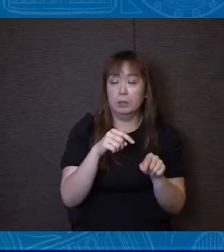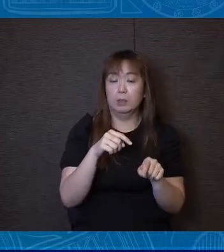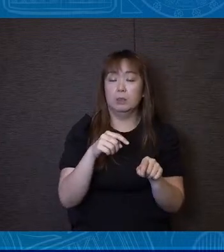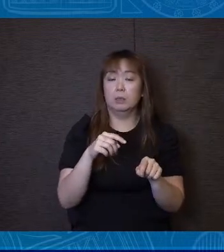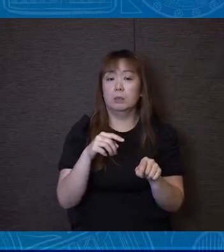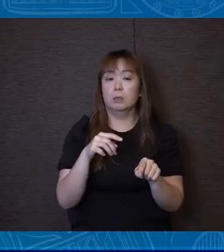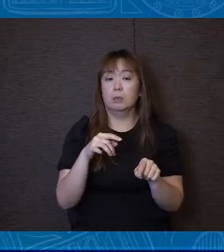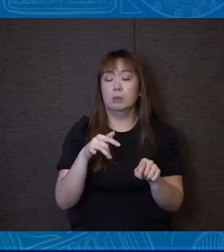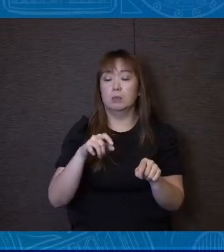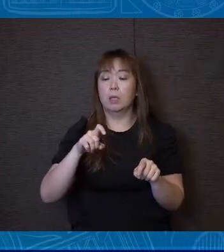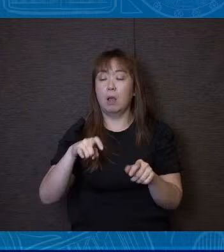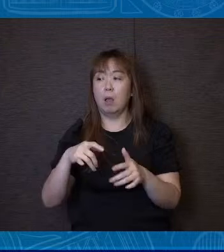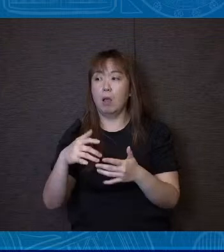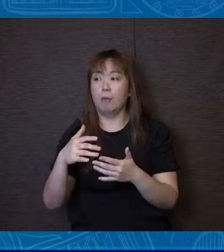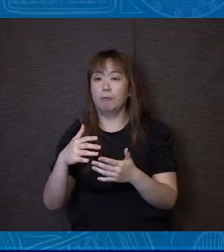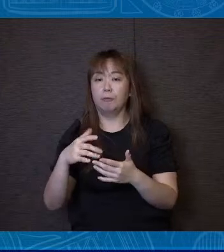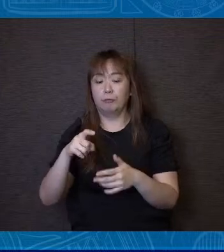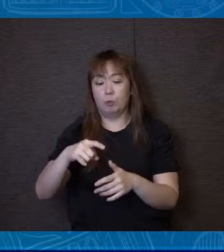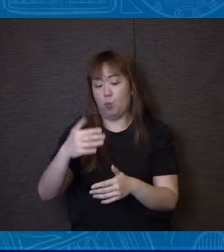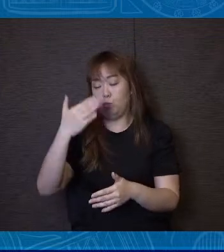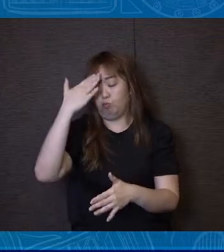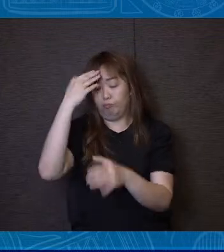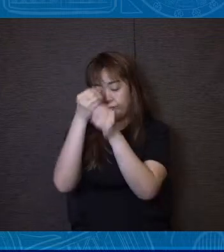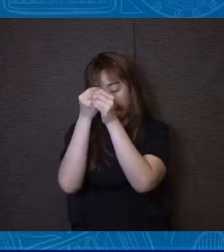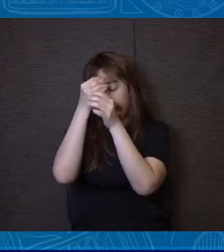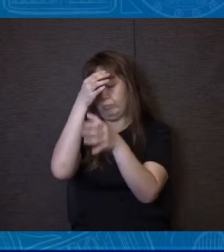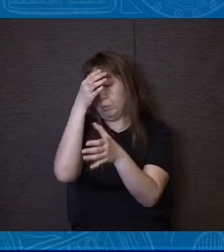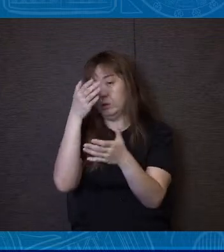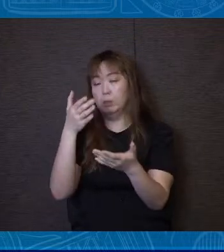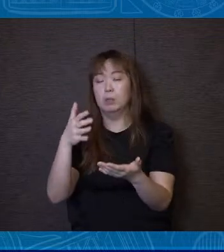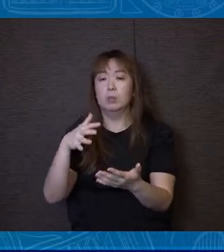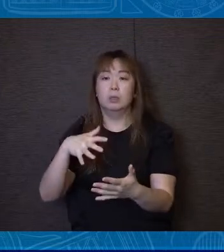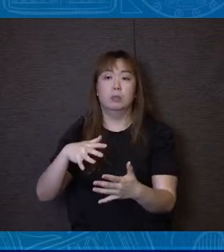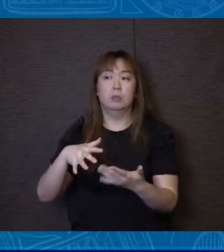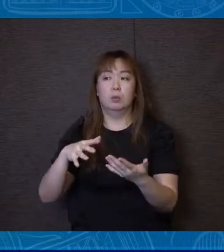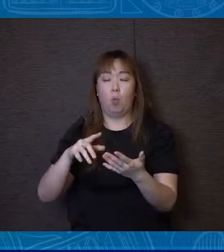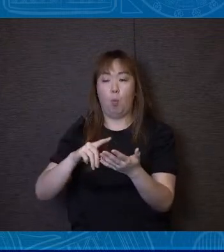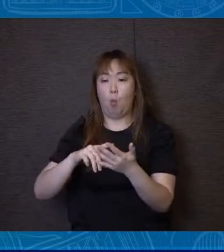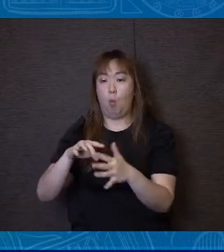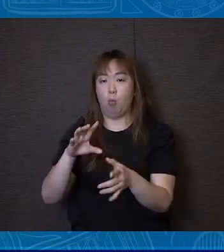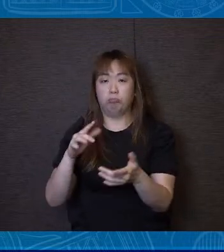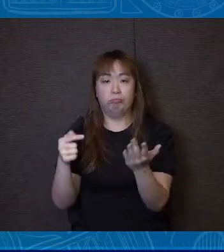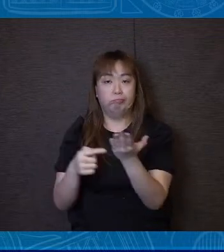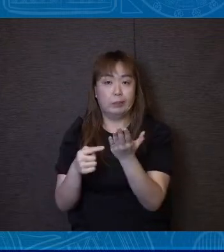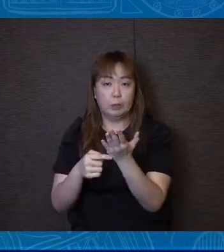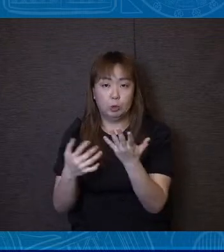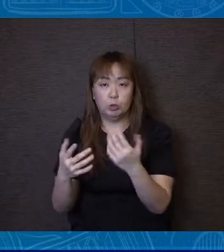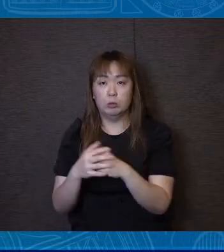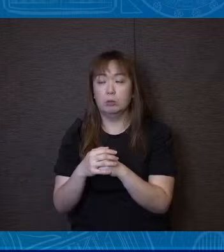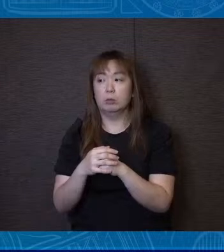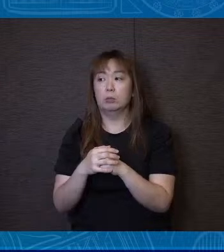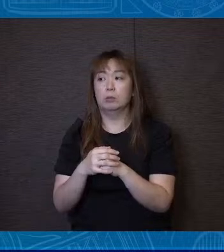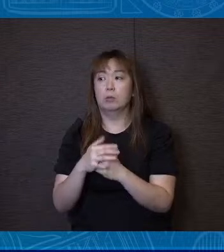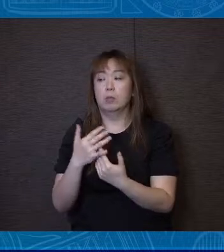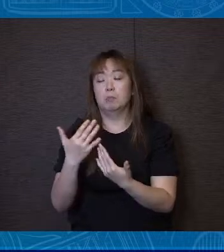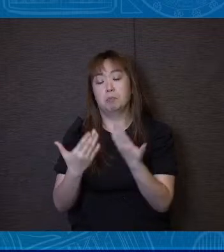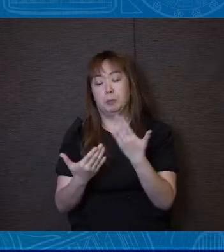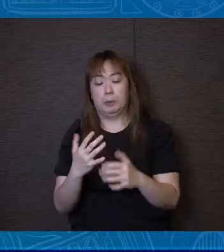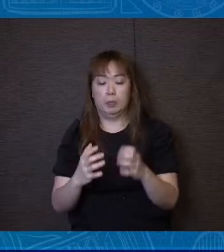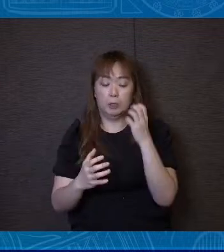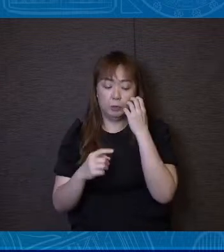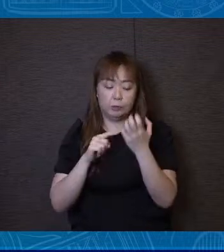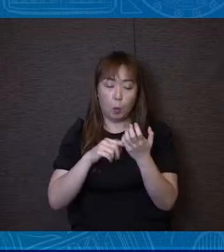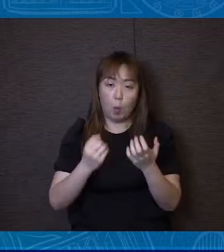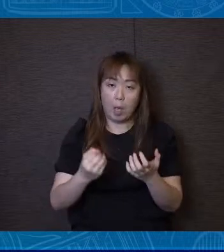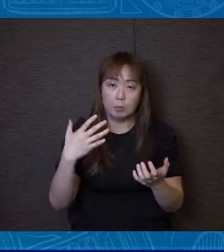about digital literacy, what do I need it for? There's issues about the cost of the handset, and then there